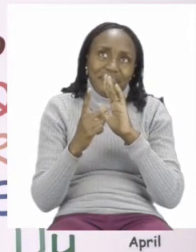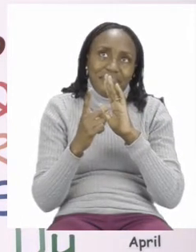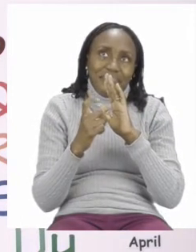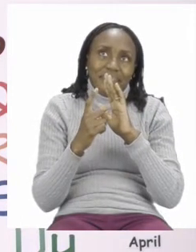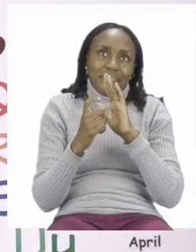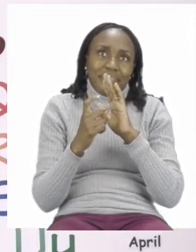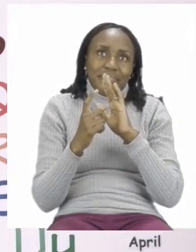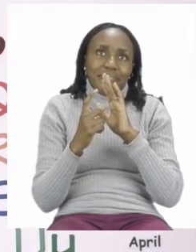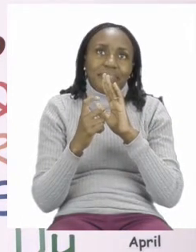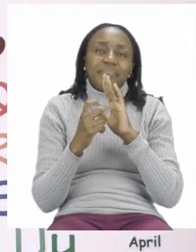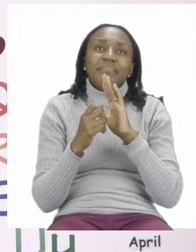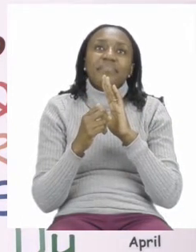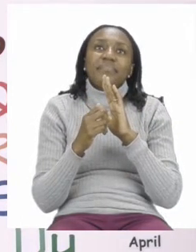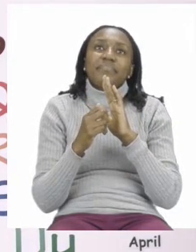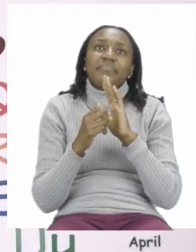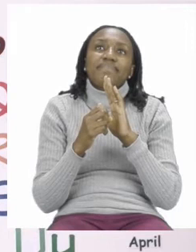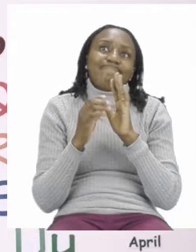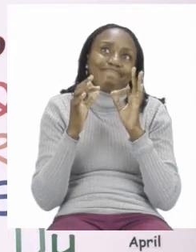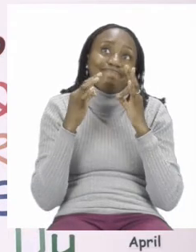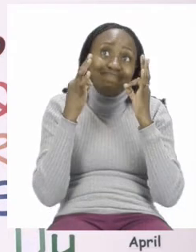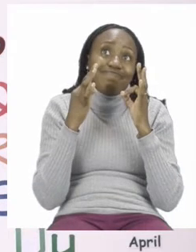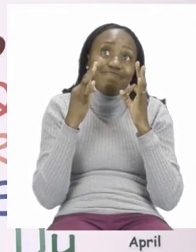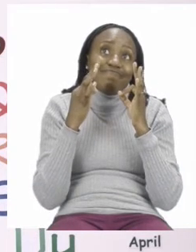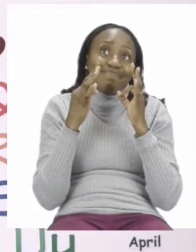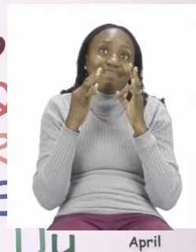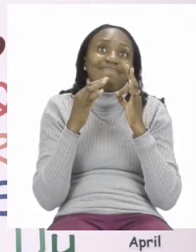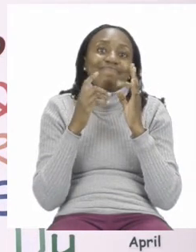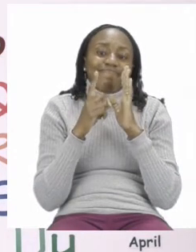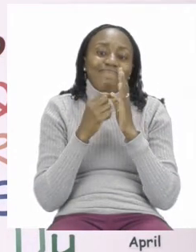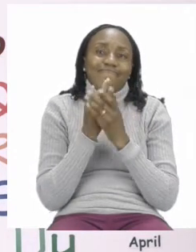our sanitizer and sing our special sanitizing song.